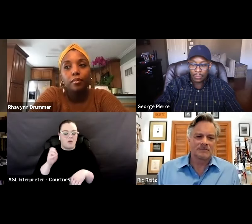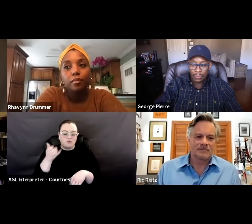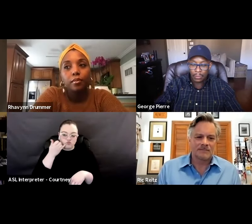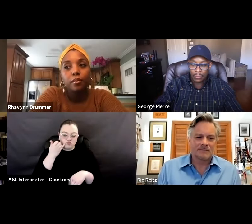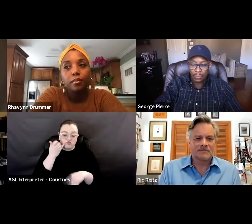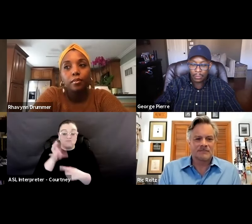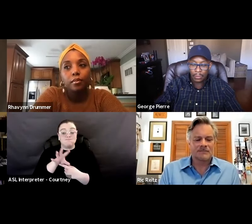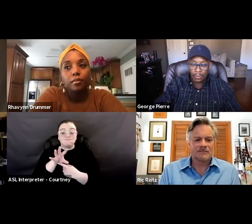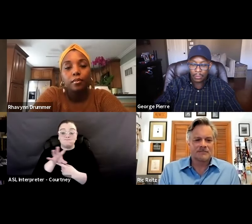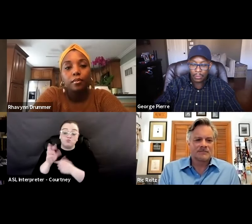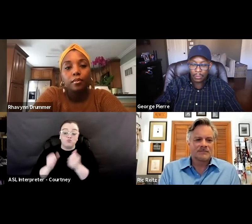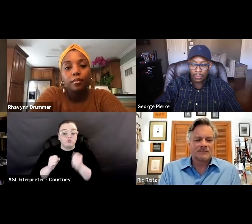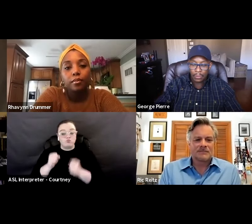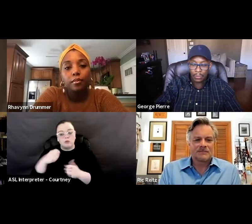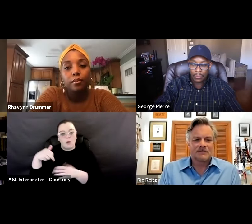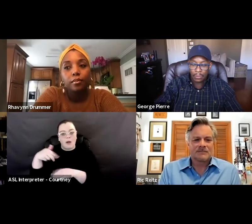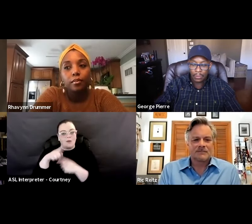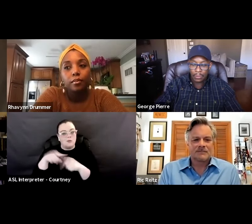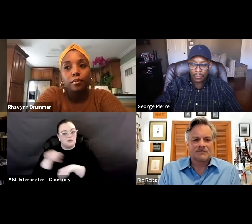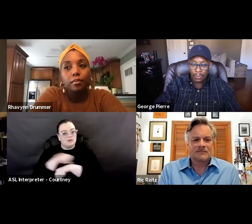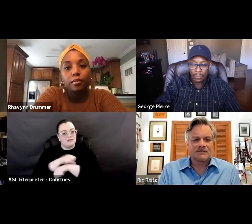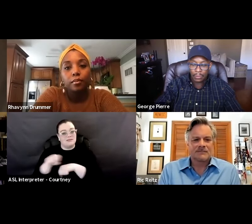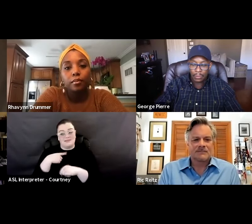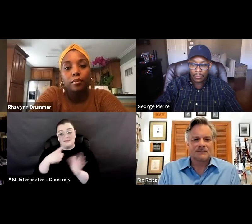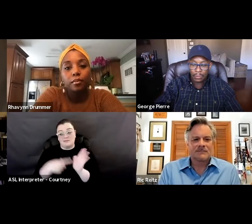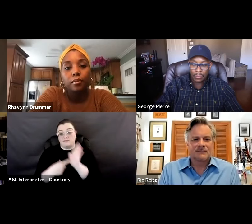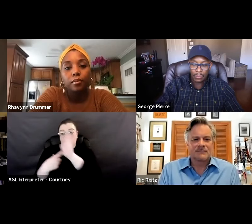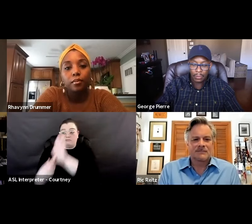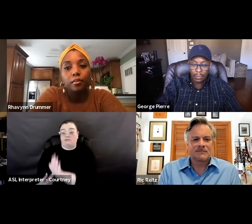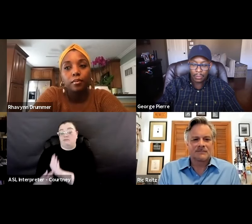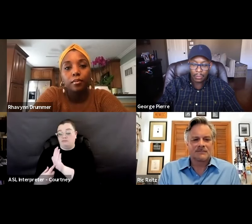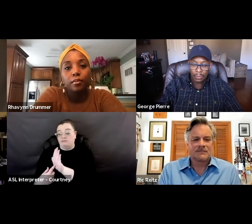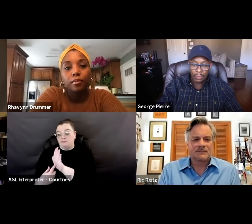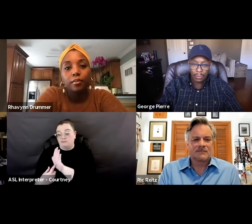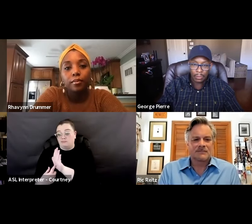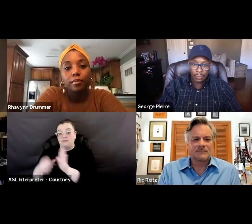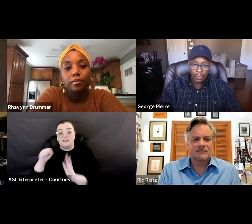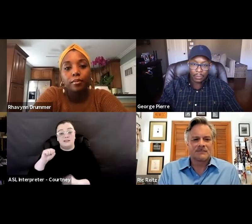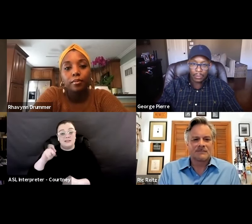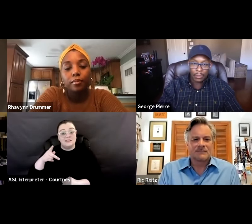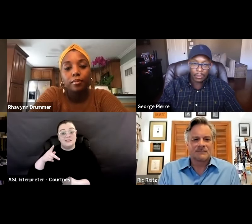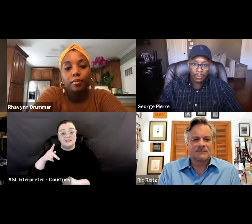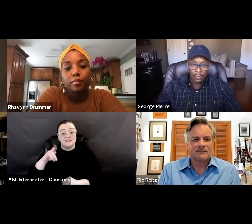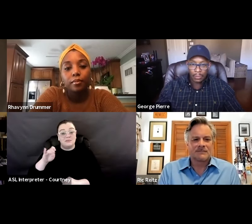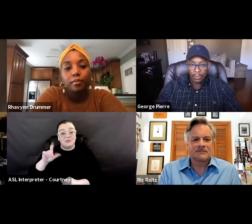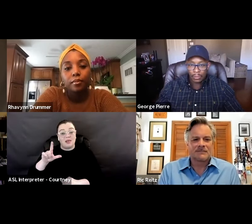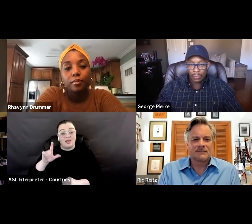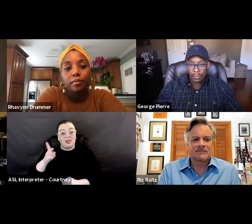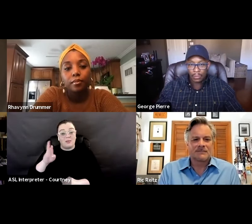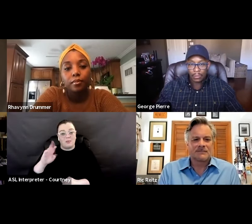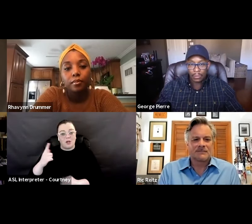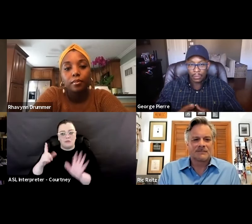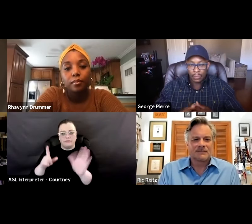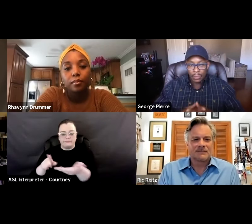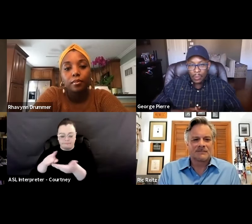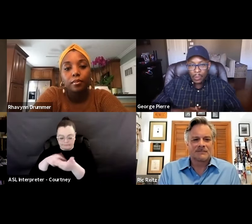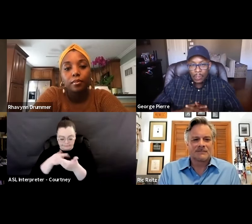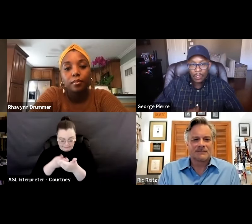walking down to the stage and handing him the phone and the iPhone. He watched an audition like